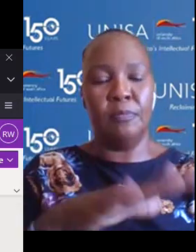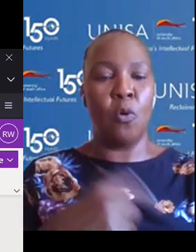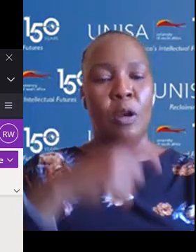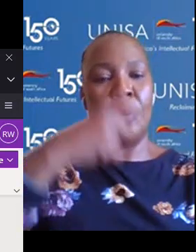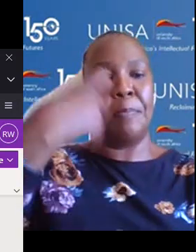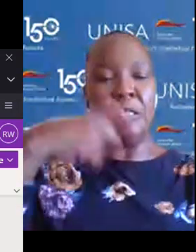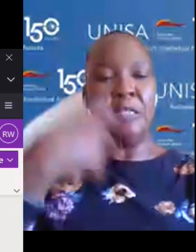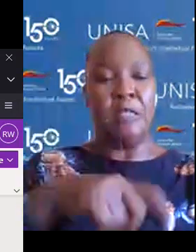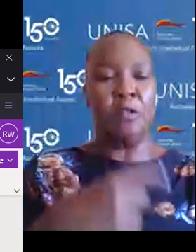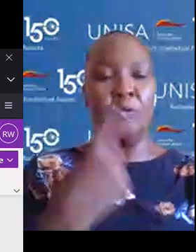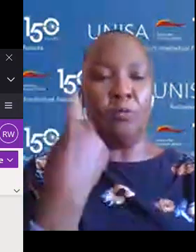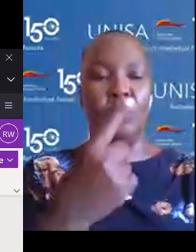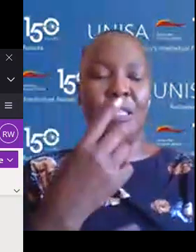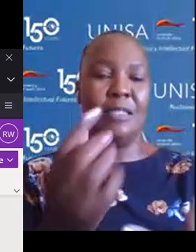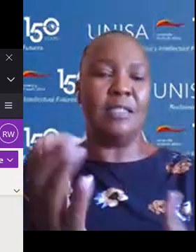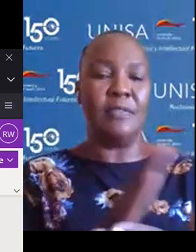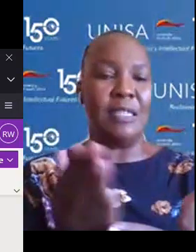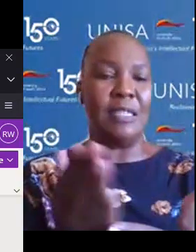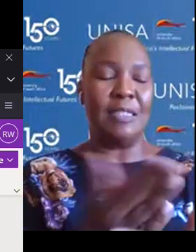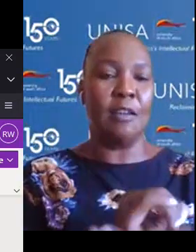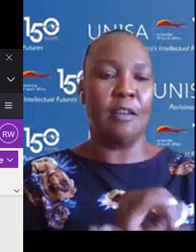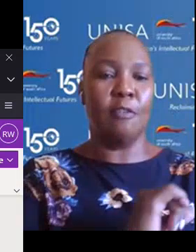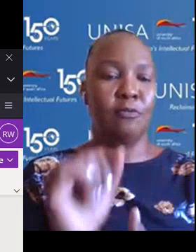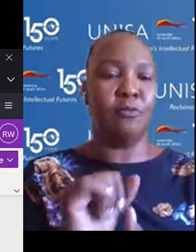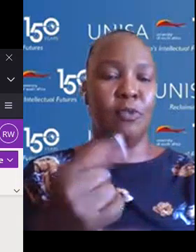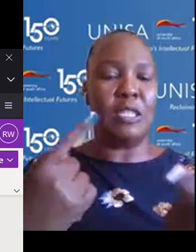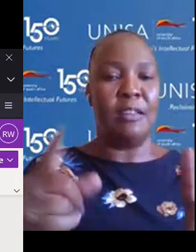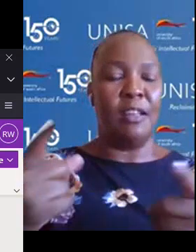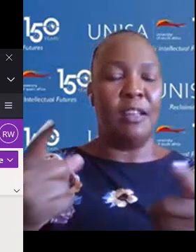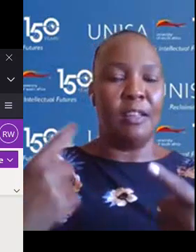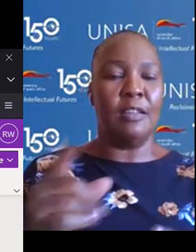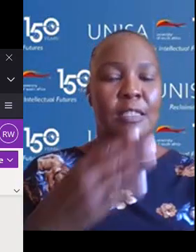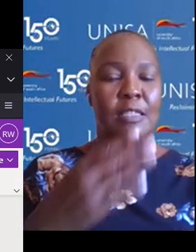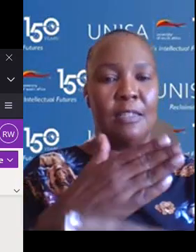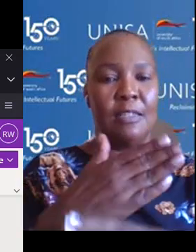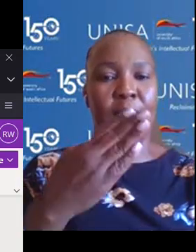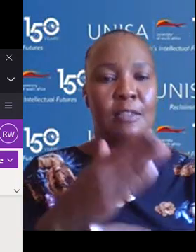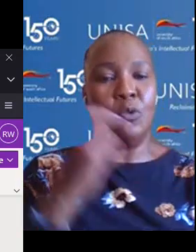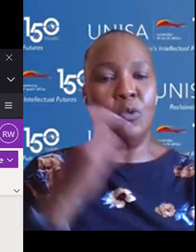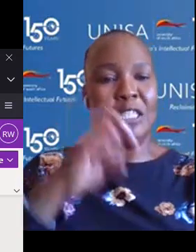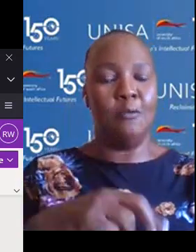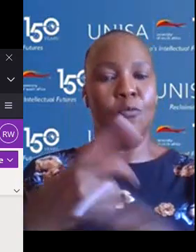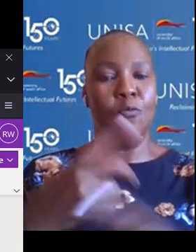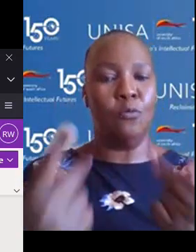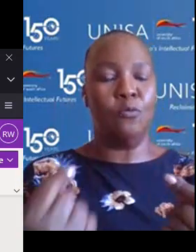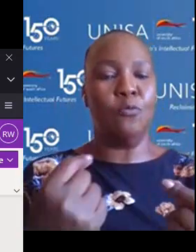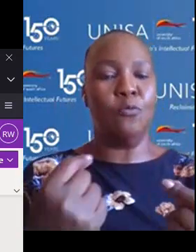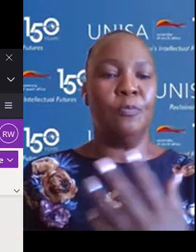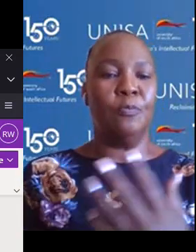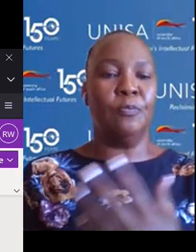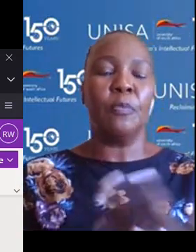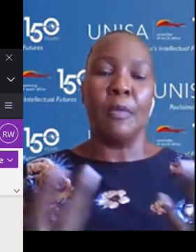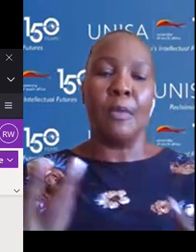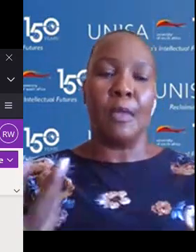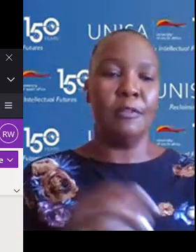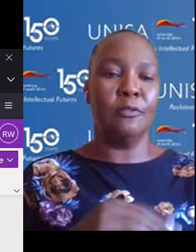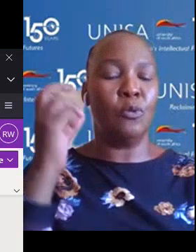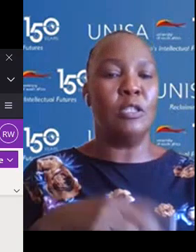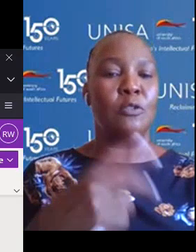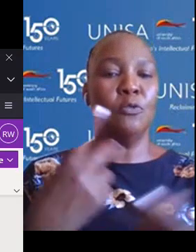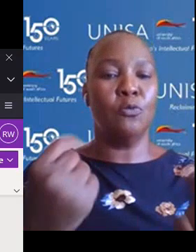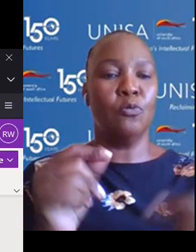one where you have different sections for perhaps different tasks that you need to do or notes that you want to take. So all you need to do